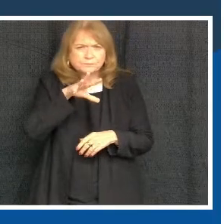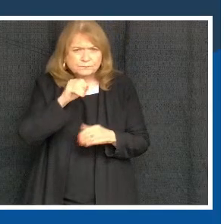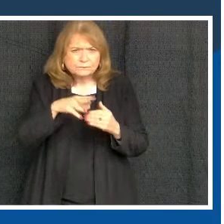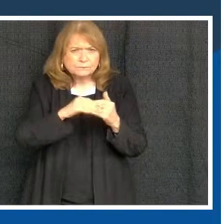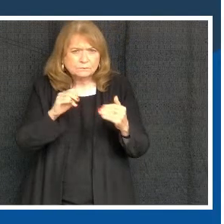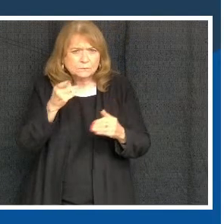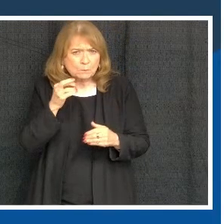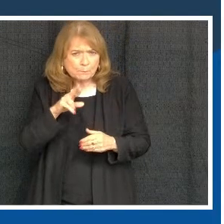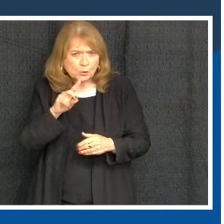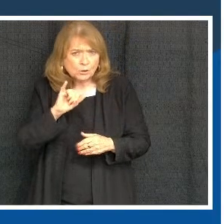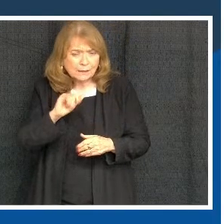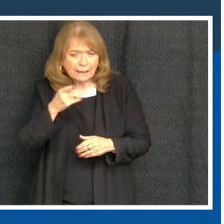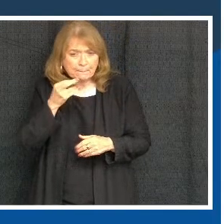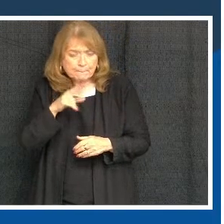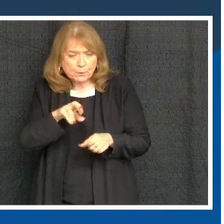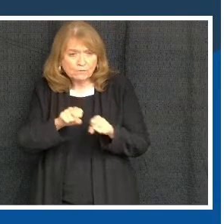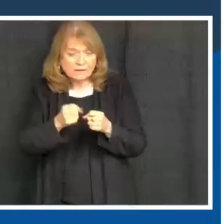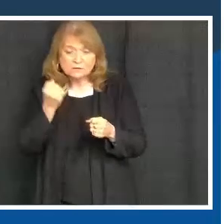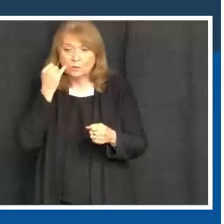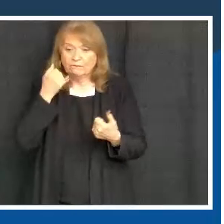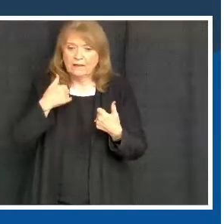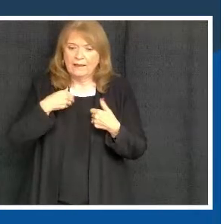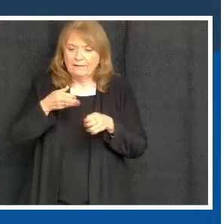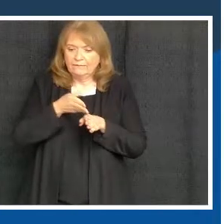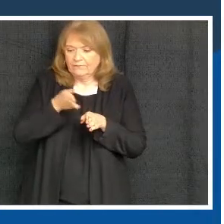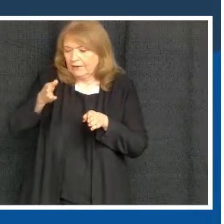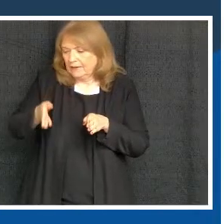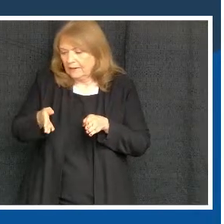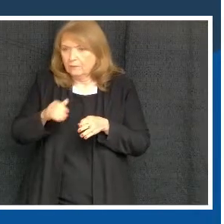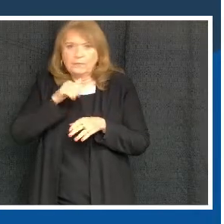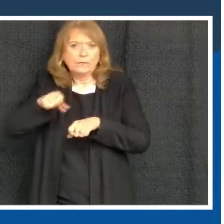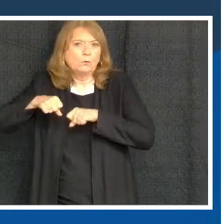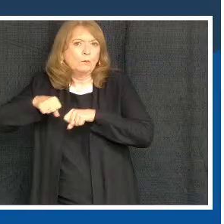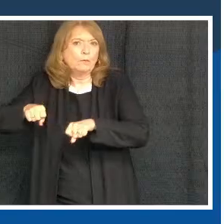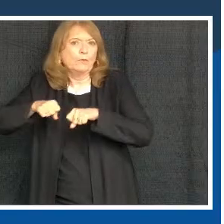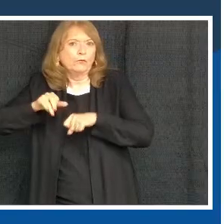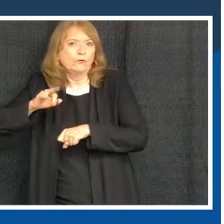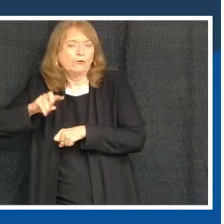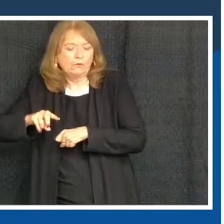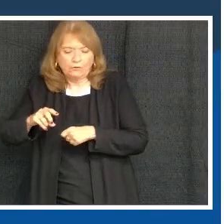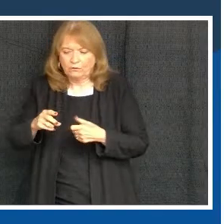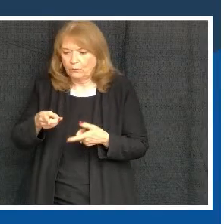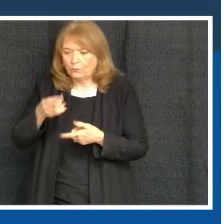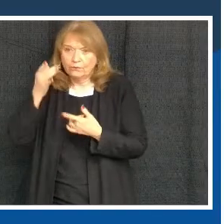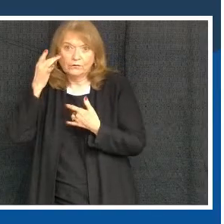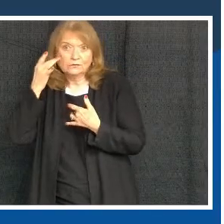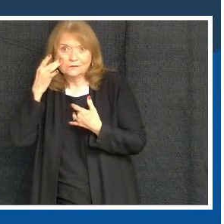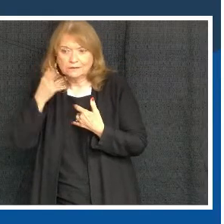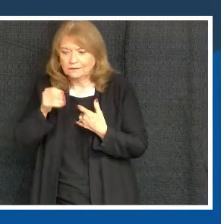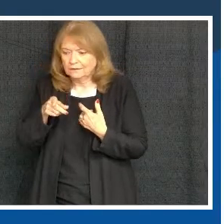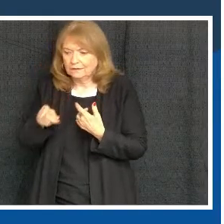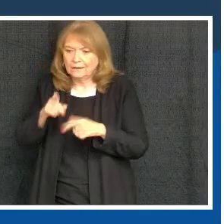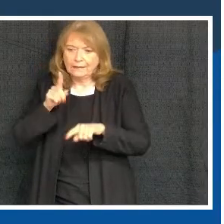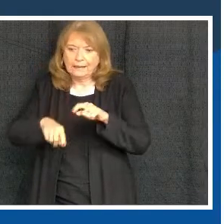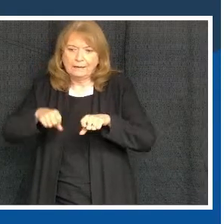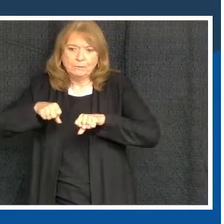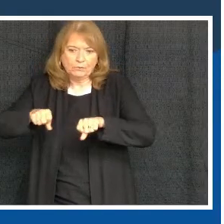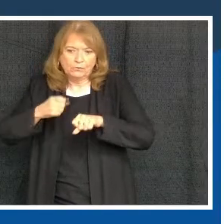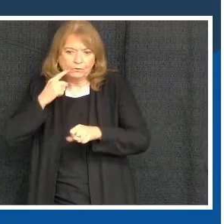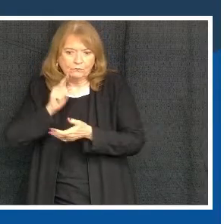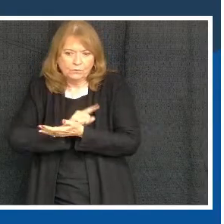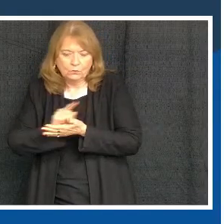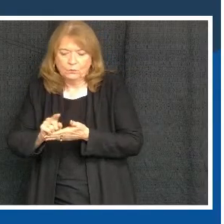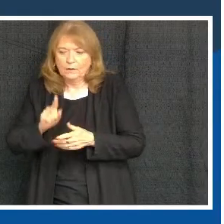for violations. So like, say if I have a neighbor that like they don't mow their yard, or they're sick and they can't mow their yard for a week, but